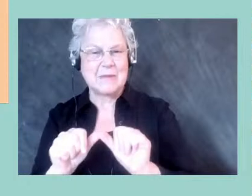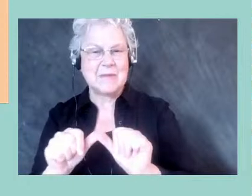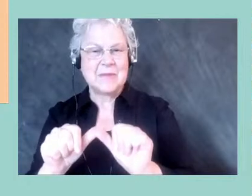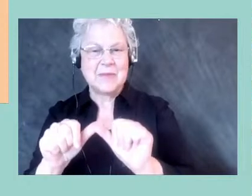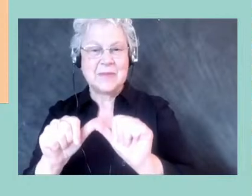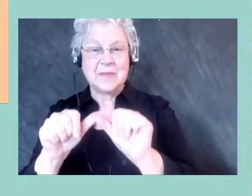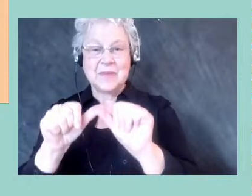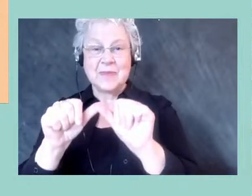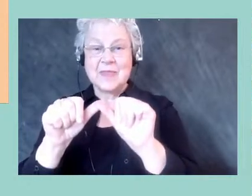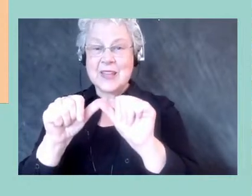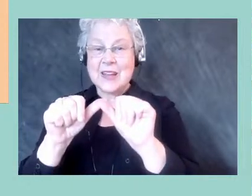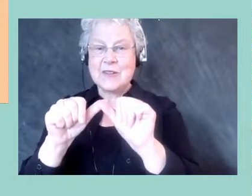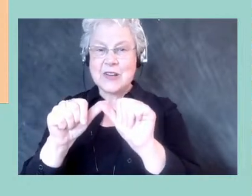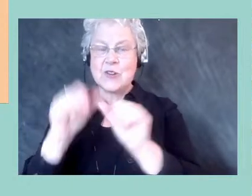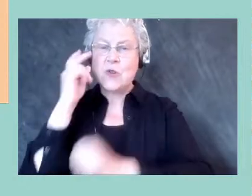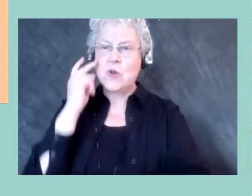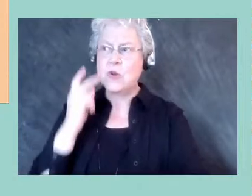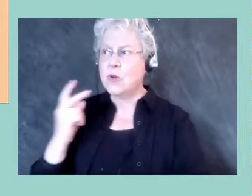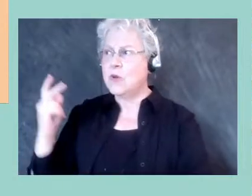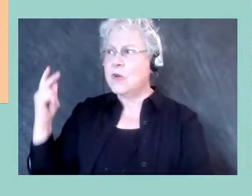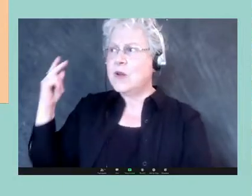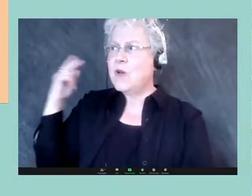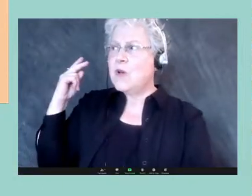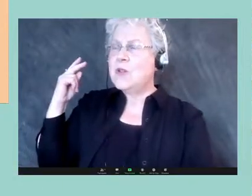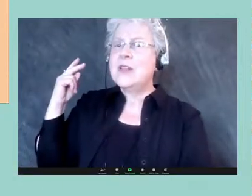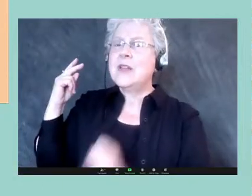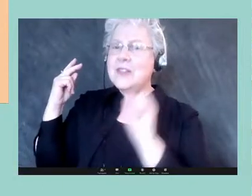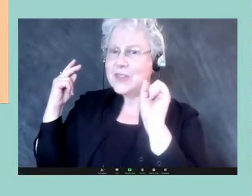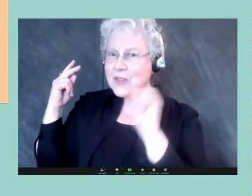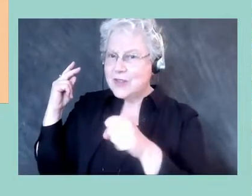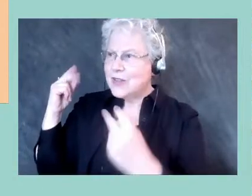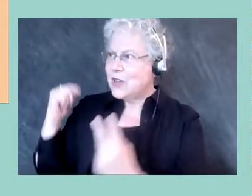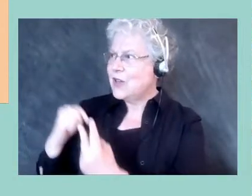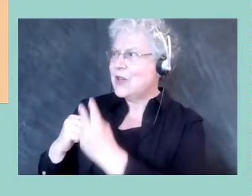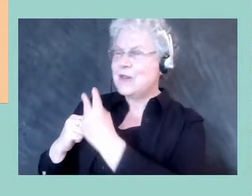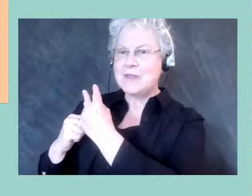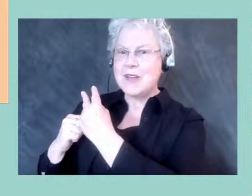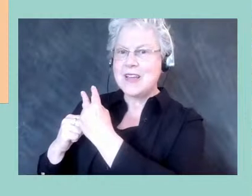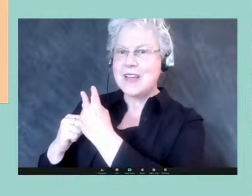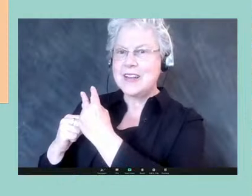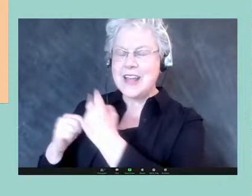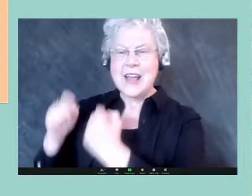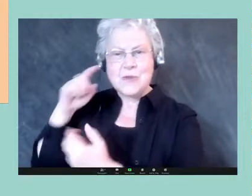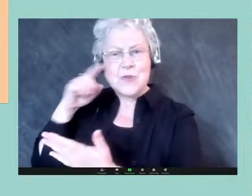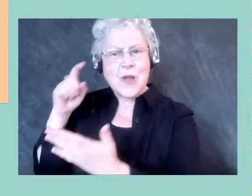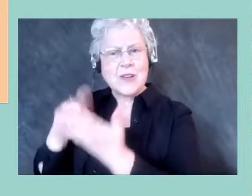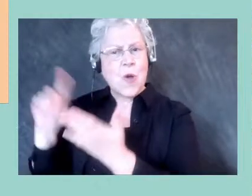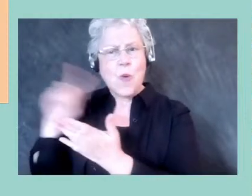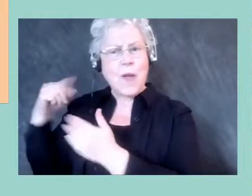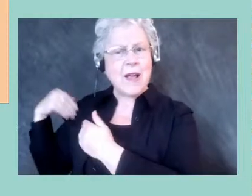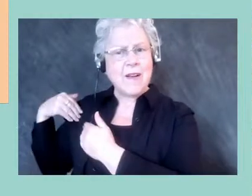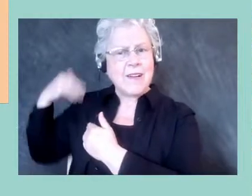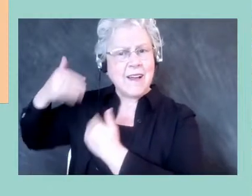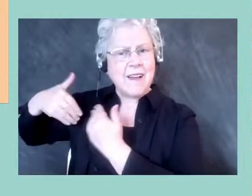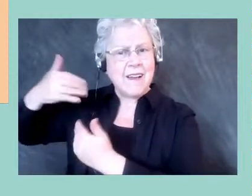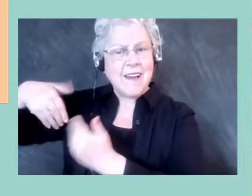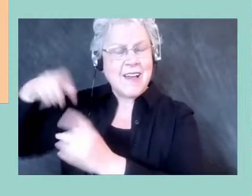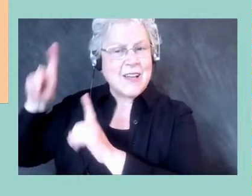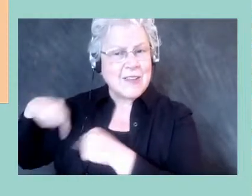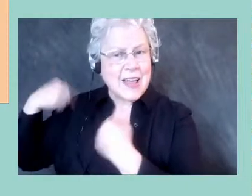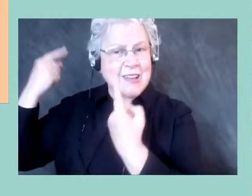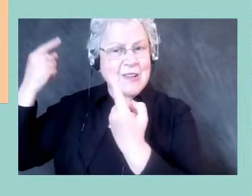time. We can't return, we can only look behind from where